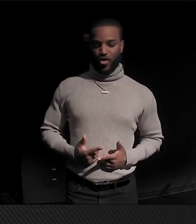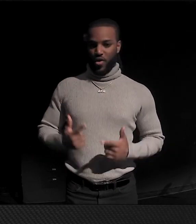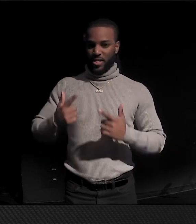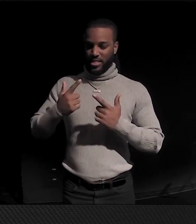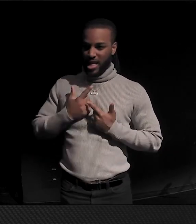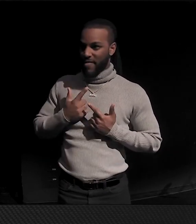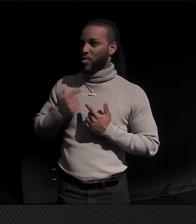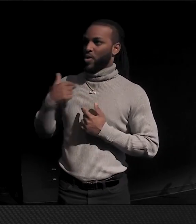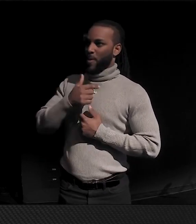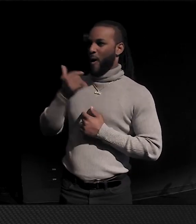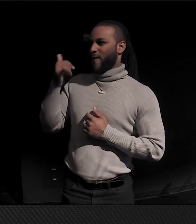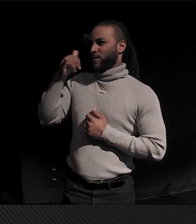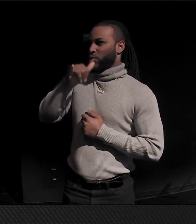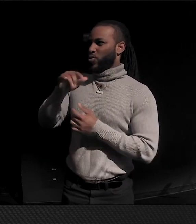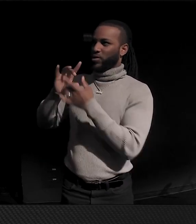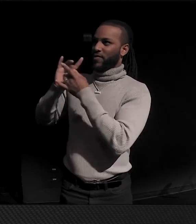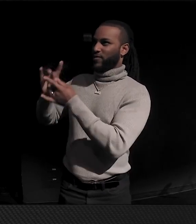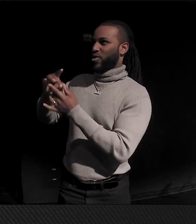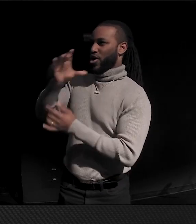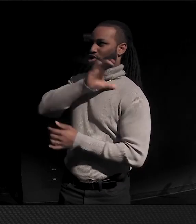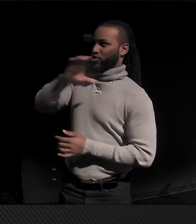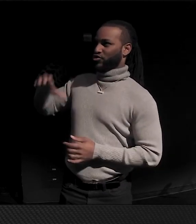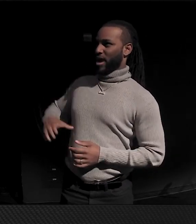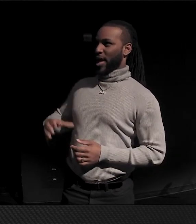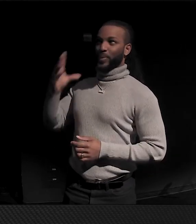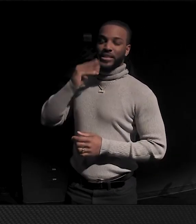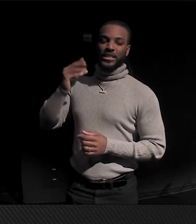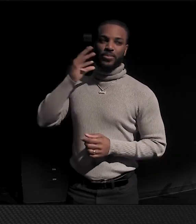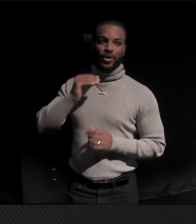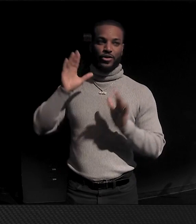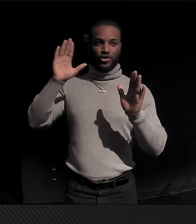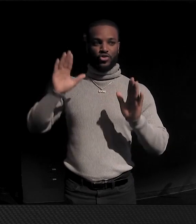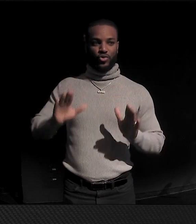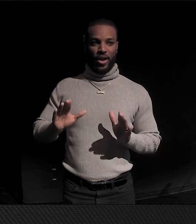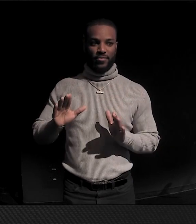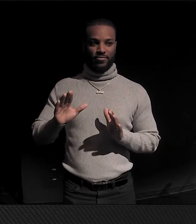called fools for Christ and we experience great fruit?